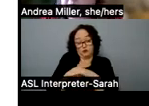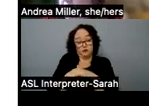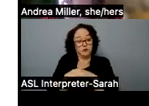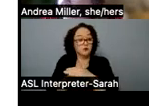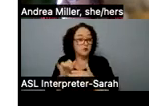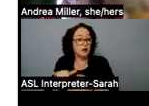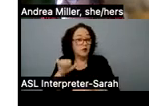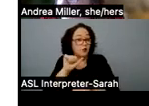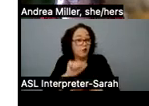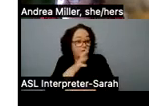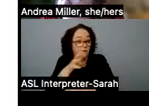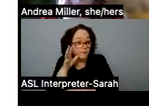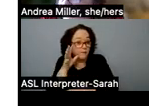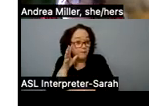one of